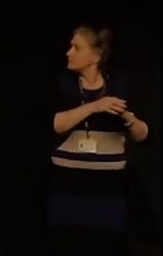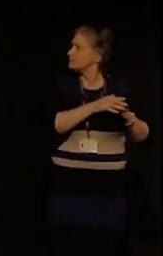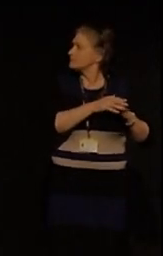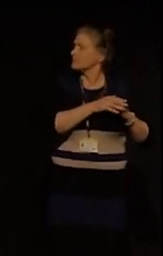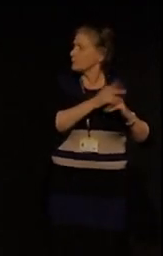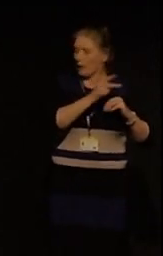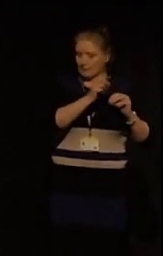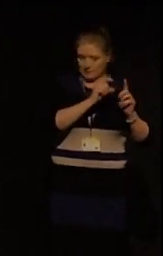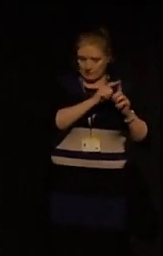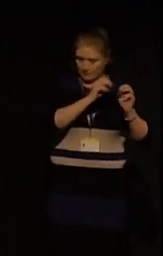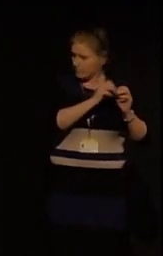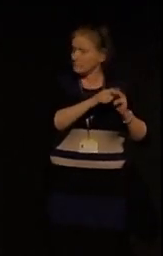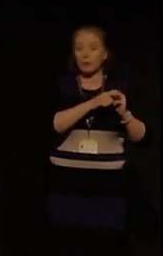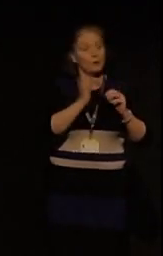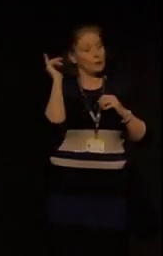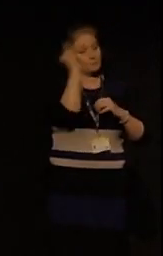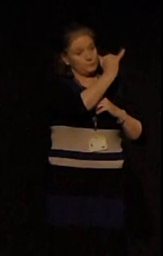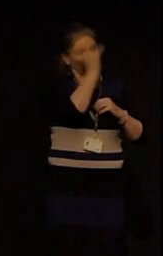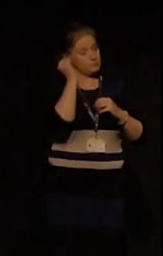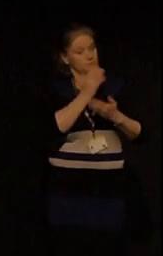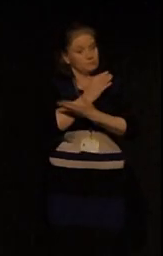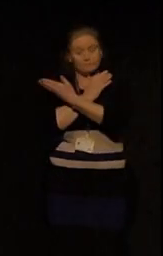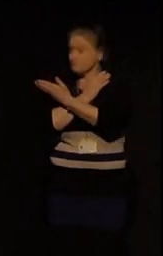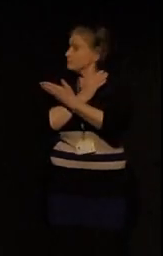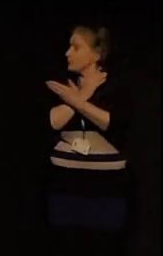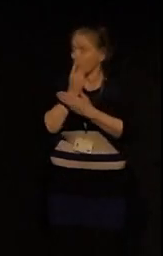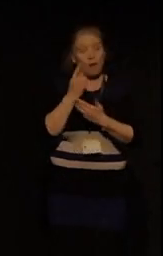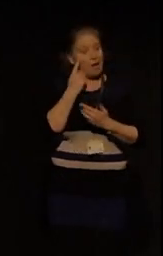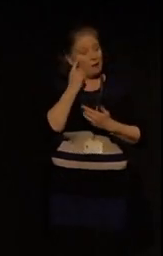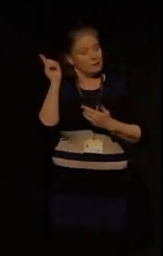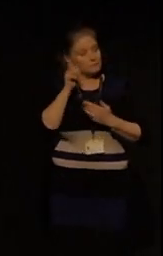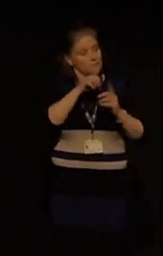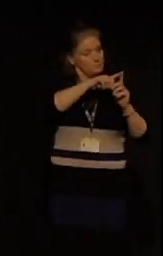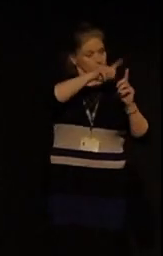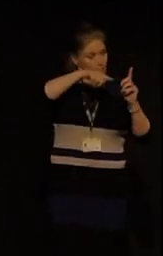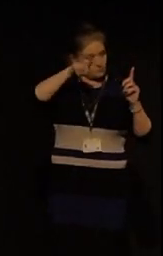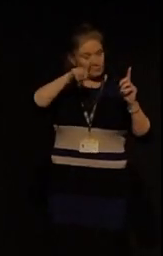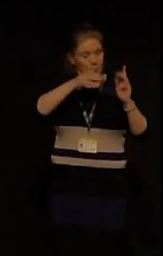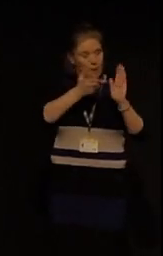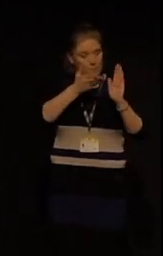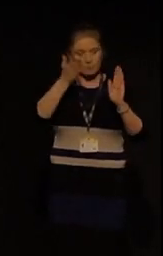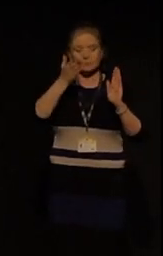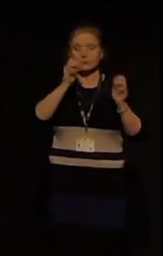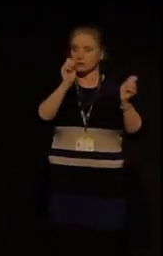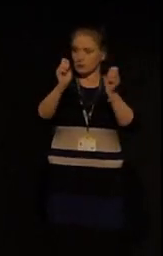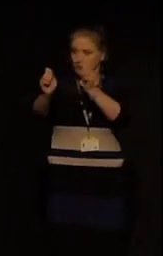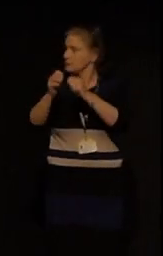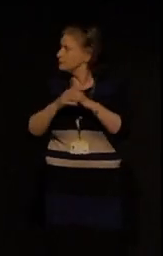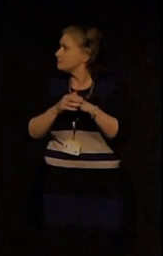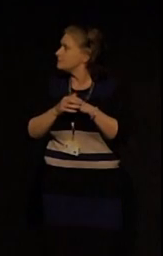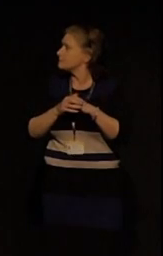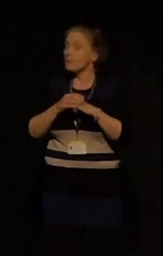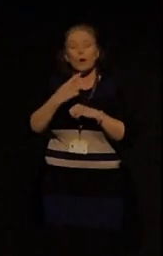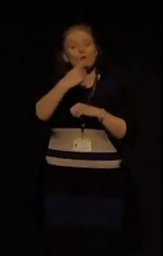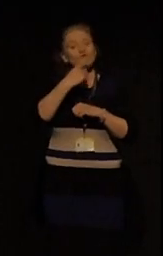brain images of human brain. And you can see where the activity picked up. So here's a side view of the brain over here. This area in red